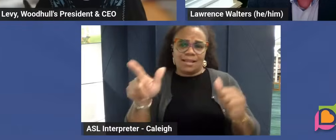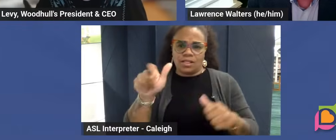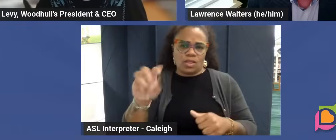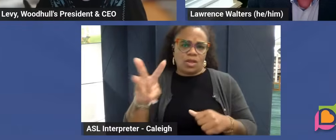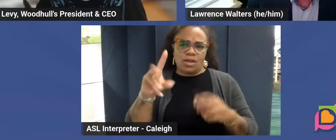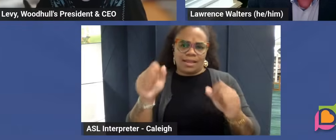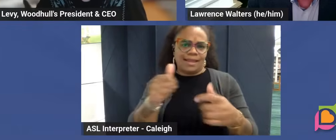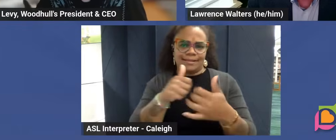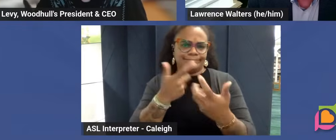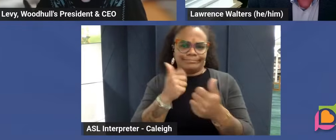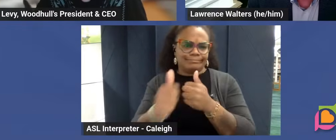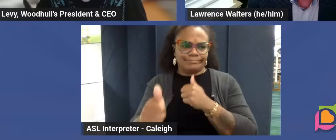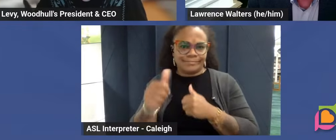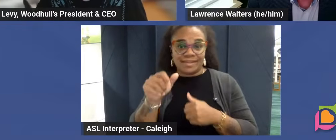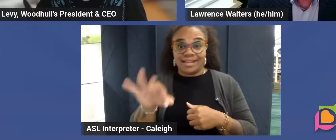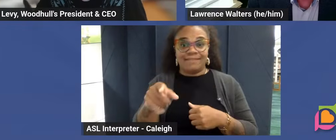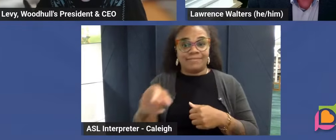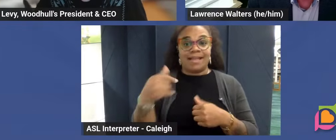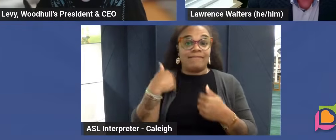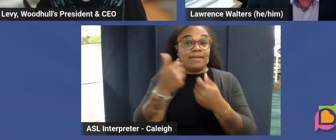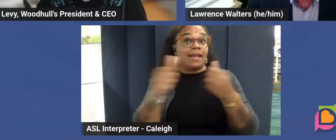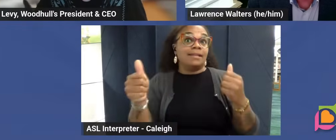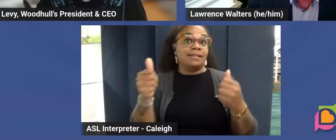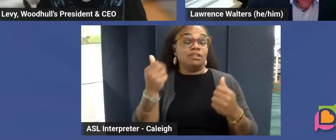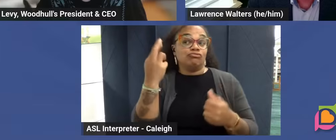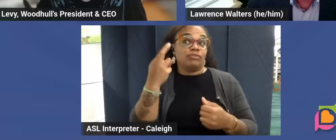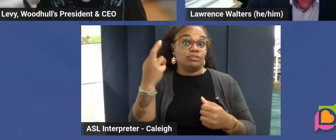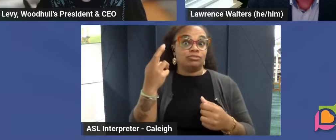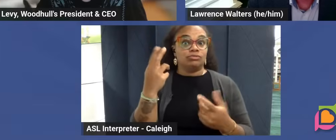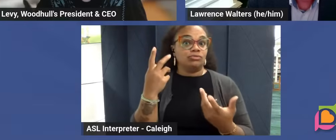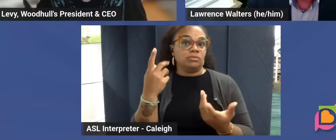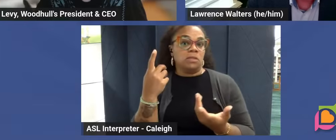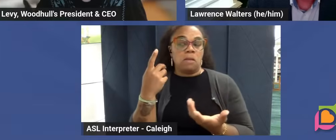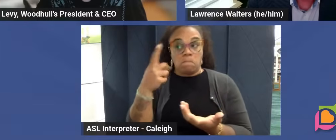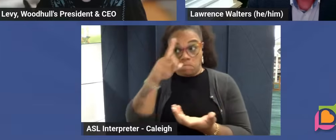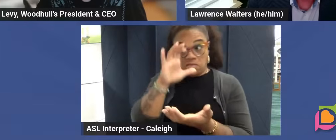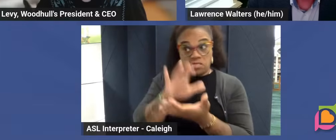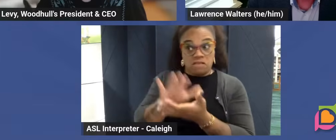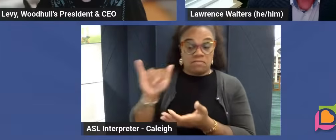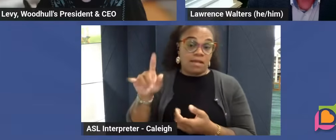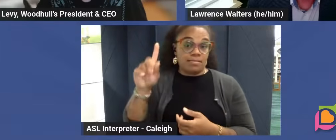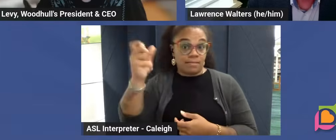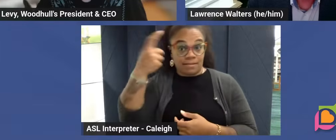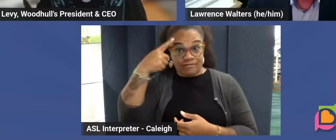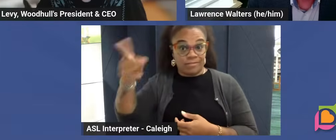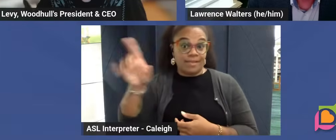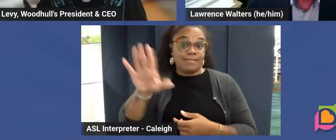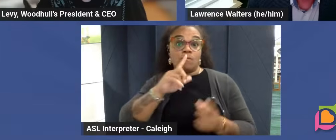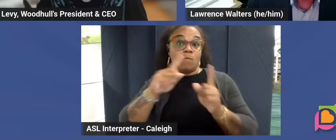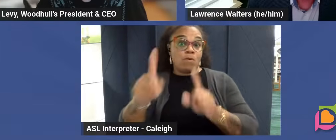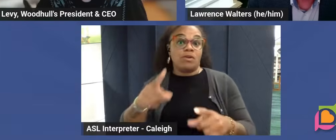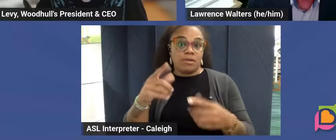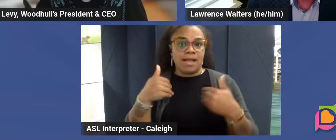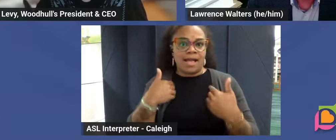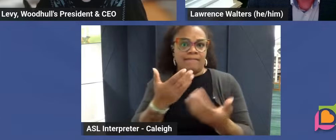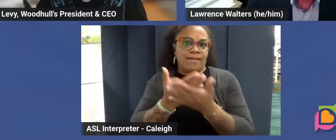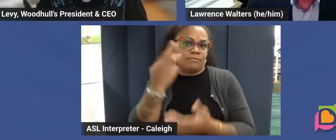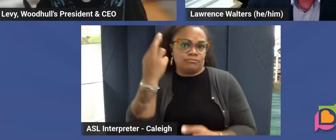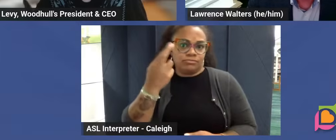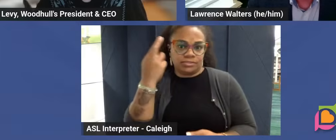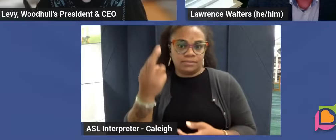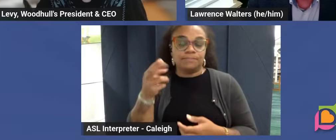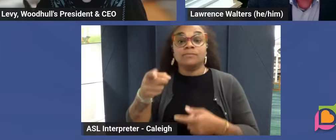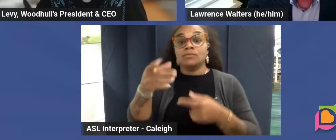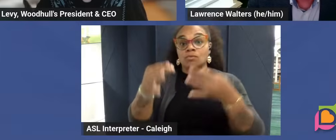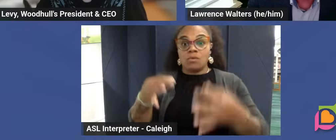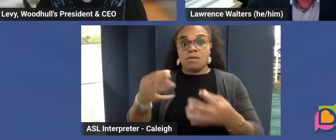any rational basis to think that the government's objective was legitimate. And the court looked back at prior